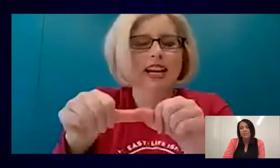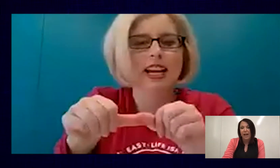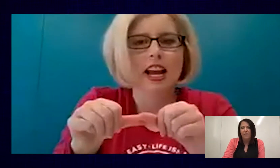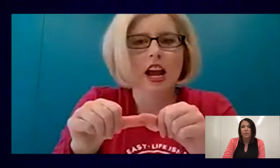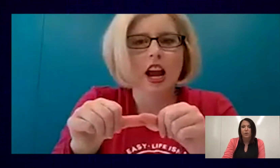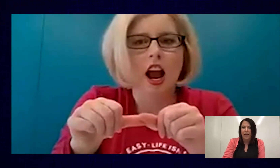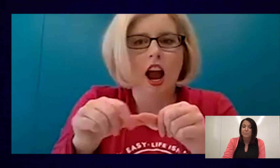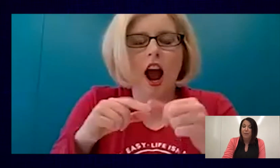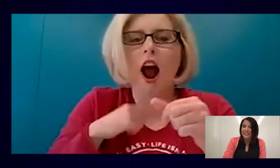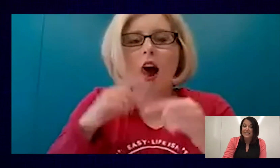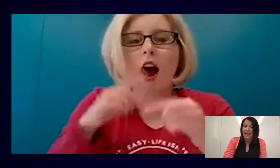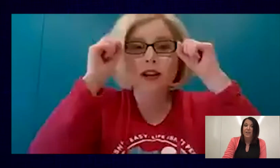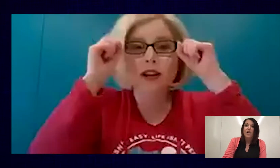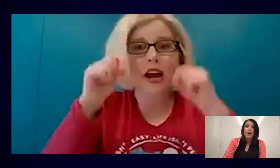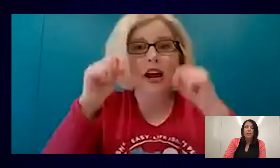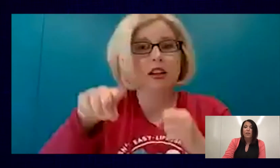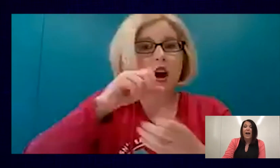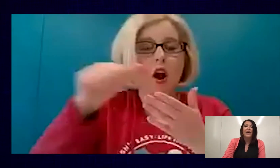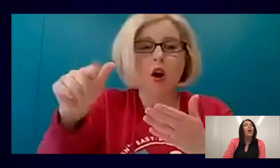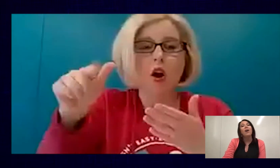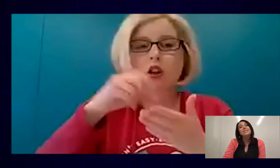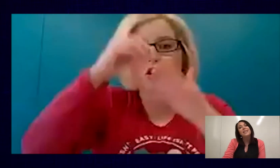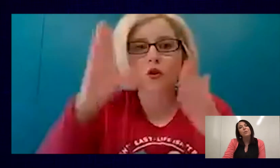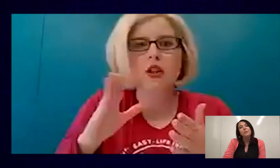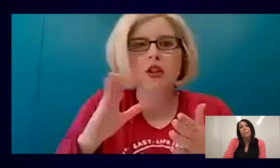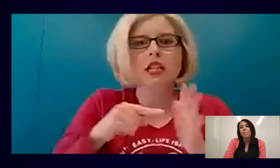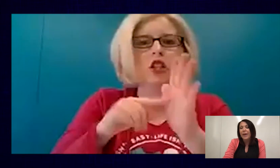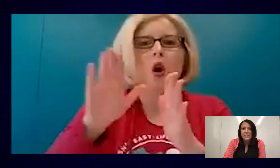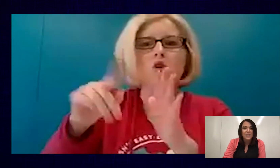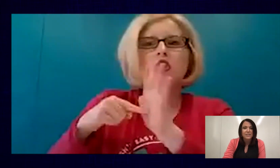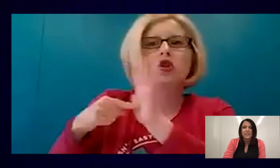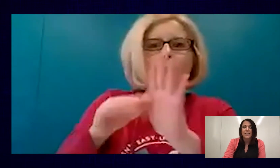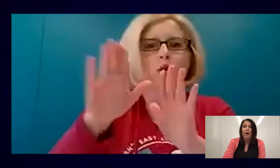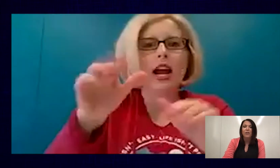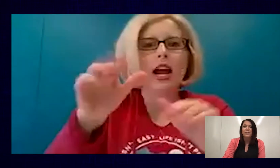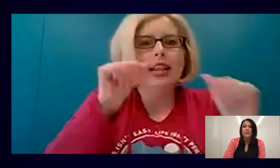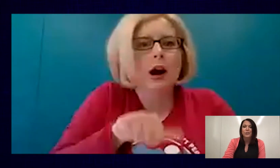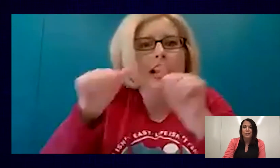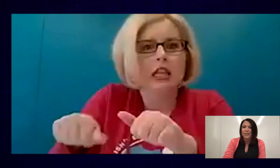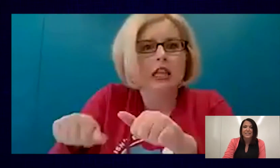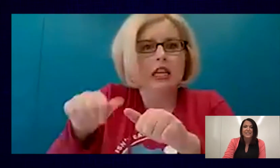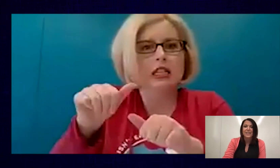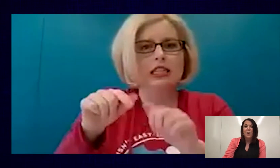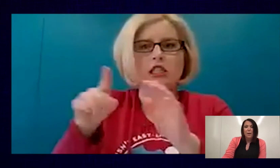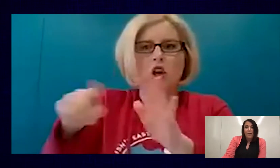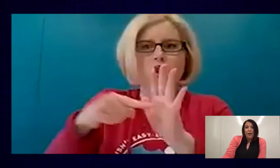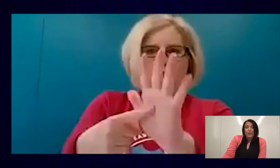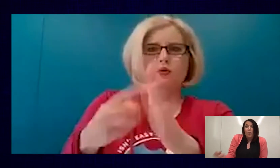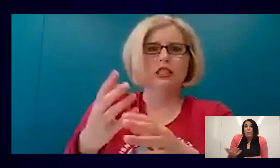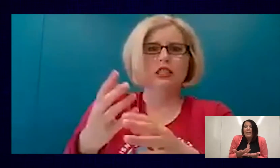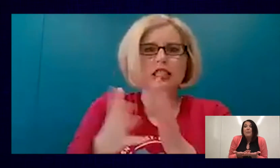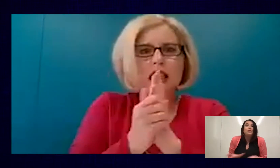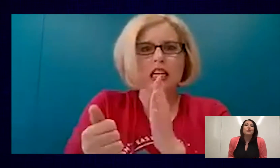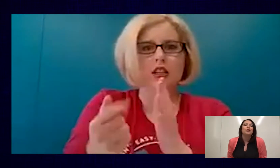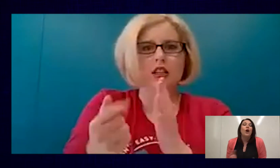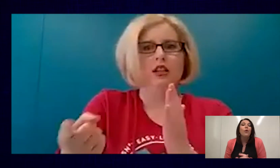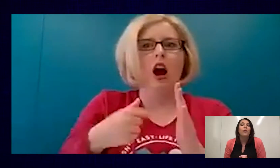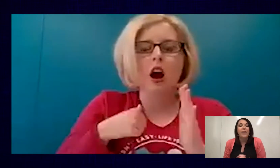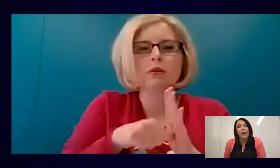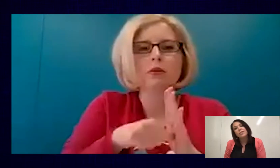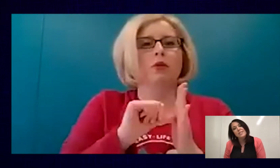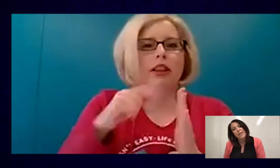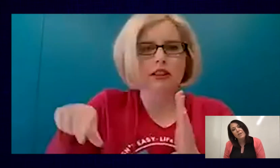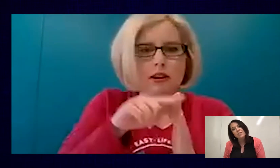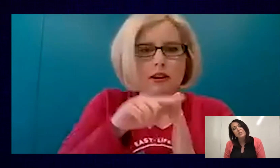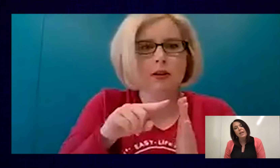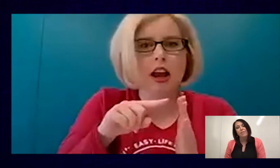and you have to have the correct mindset for that. And honestly, it was amazing to see all of the students, you know, being able to show